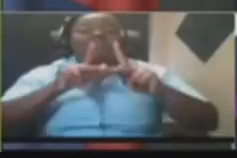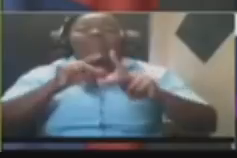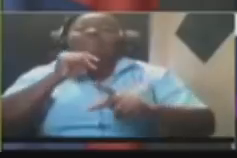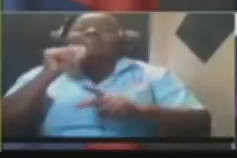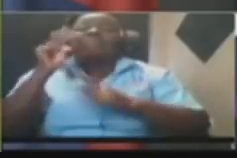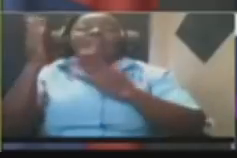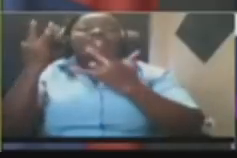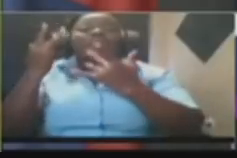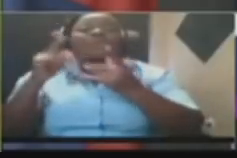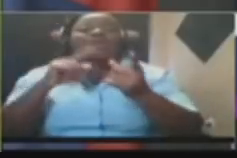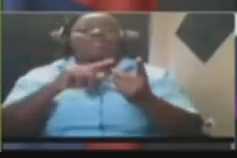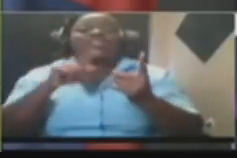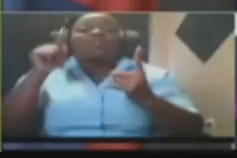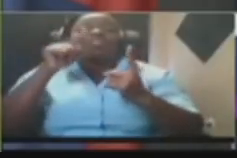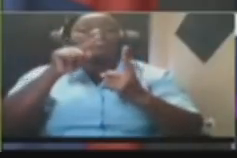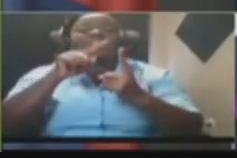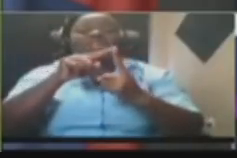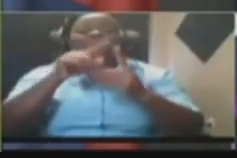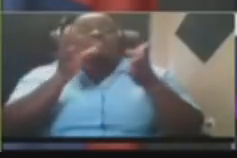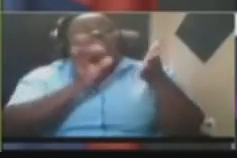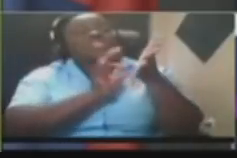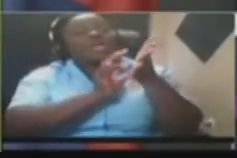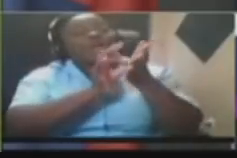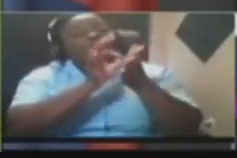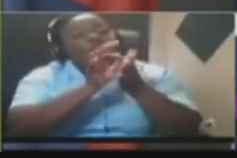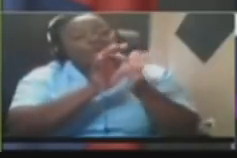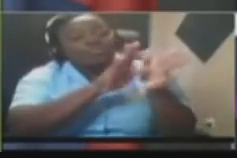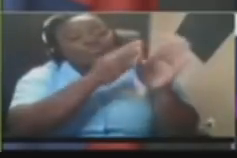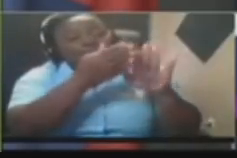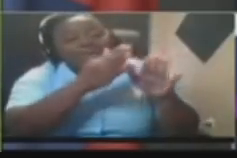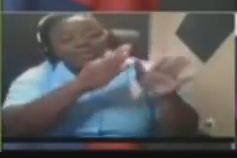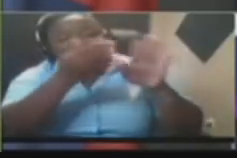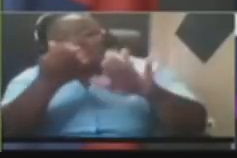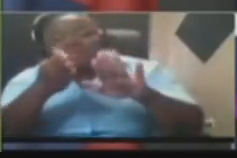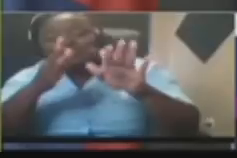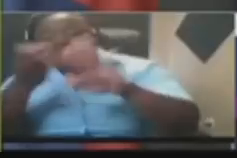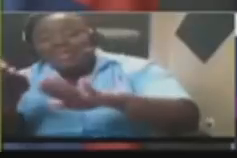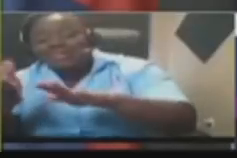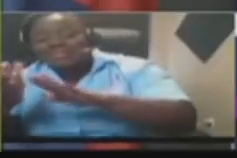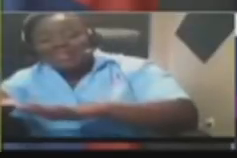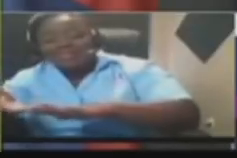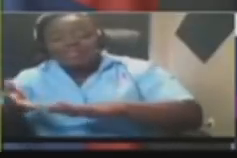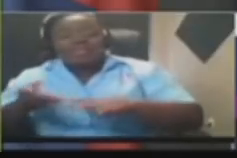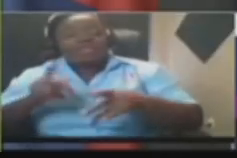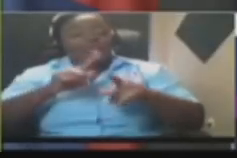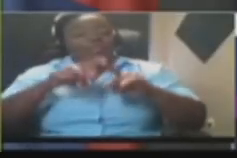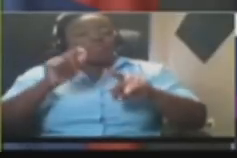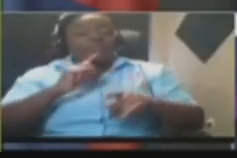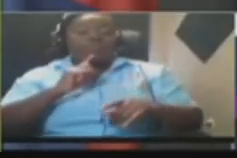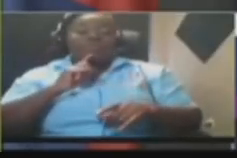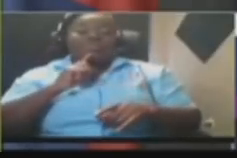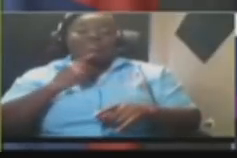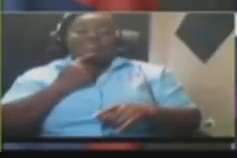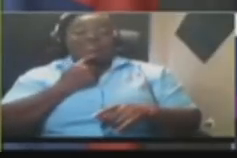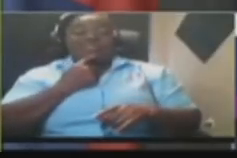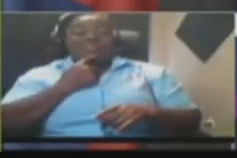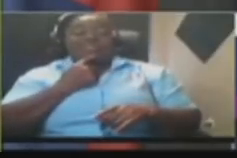until we start to count coffins before we seriously respond to this virus.